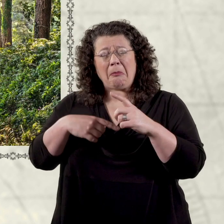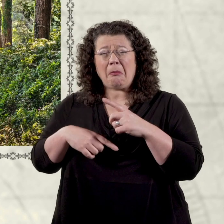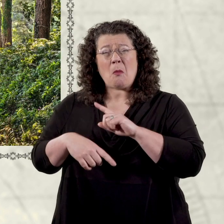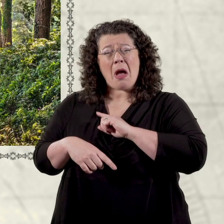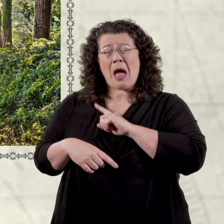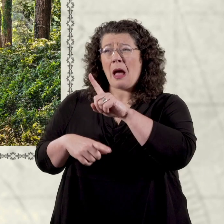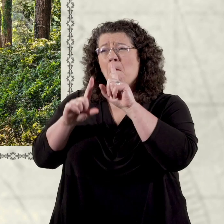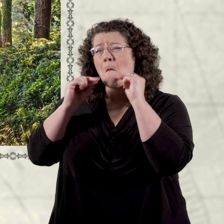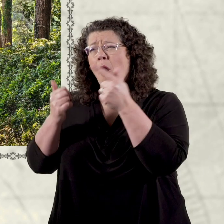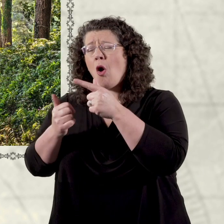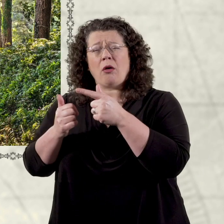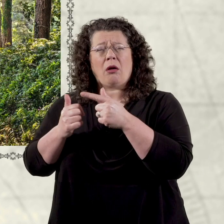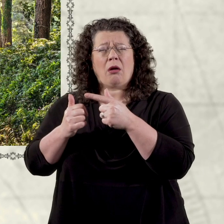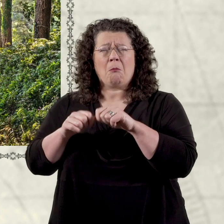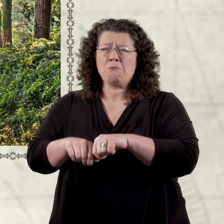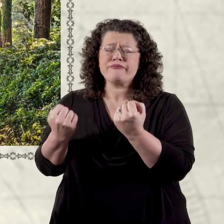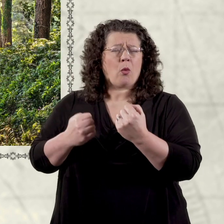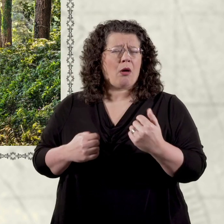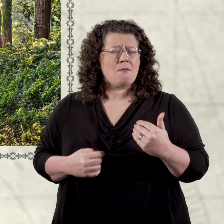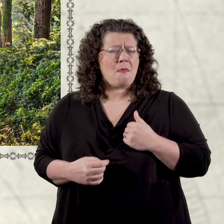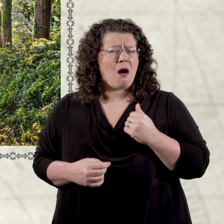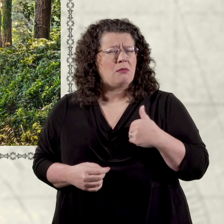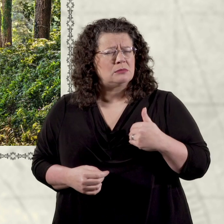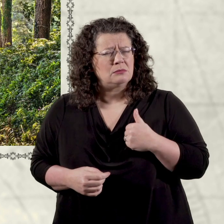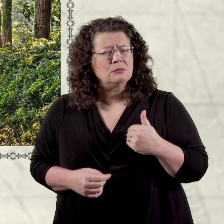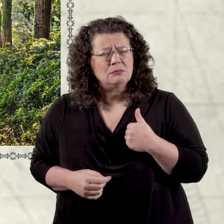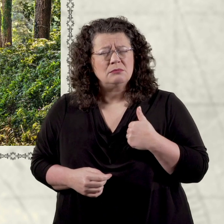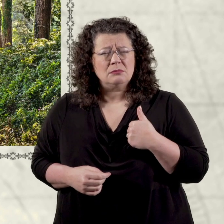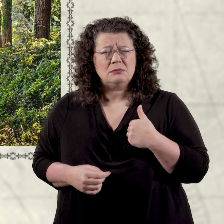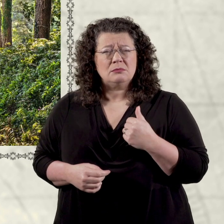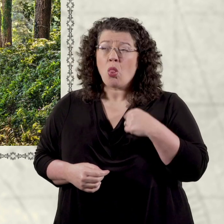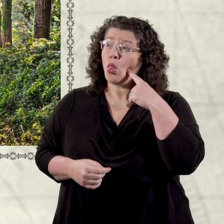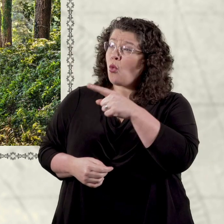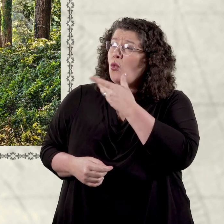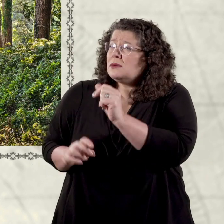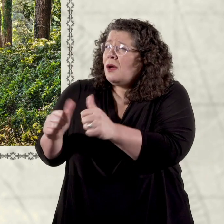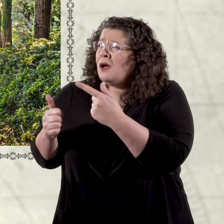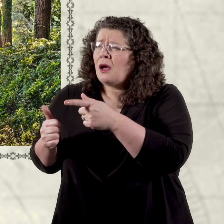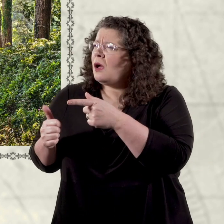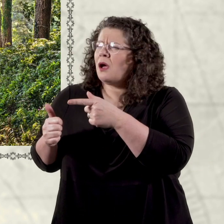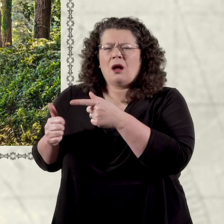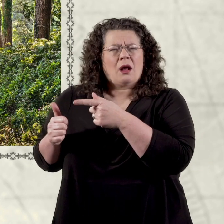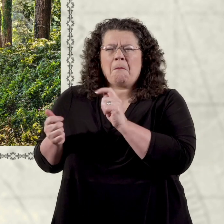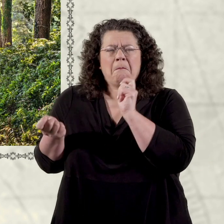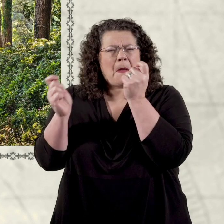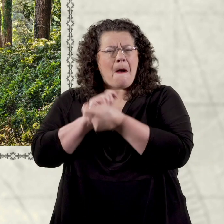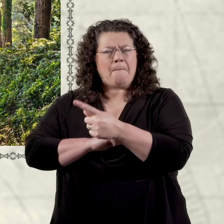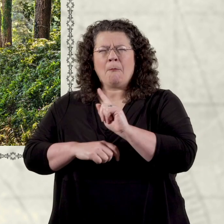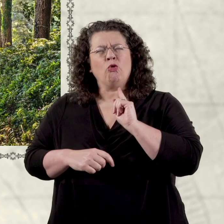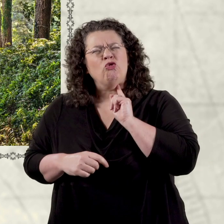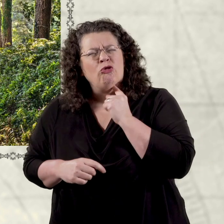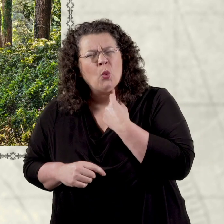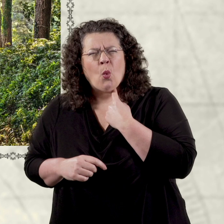Maelon had broken my heart. He wasn't the man I thought he was. He had turned cruel and